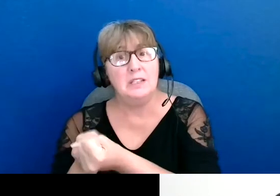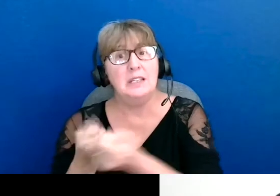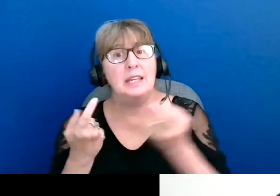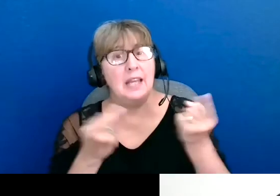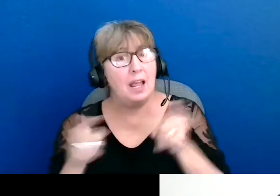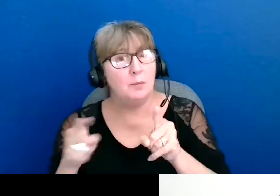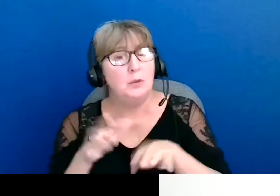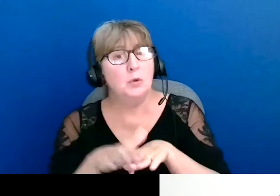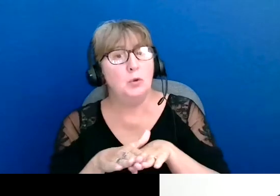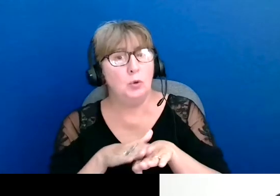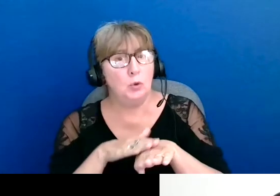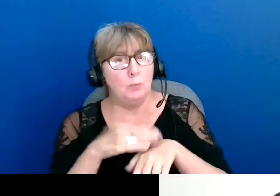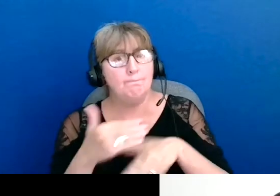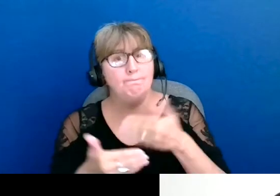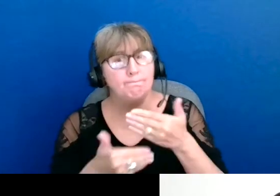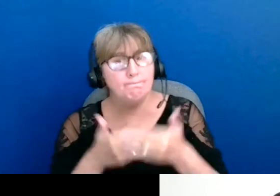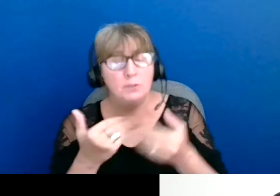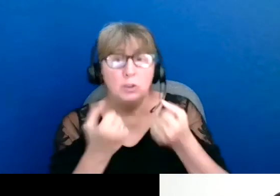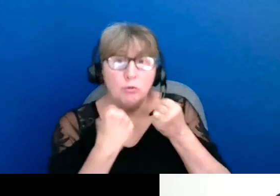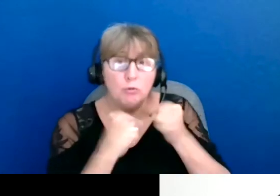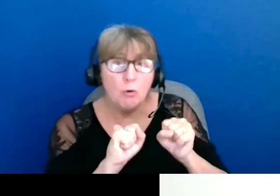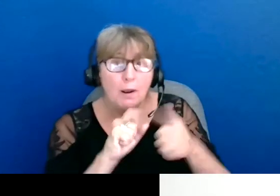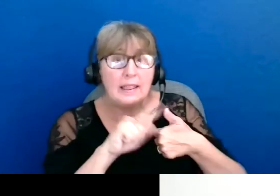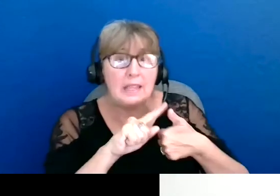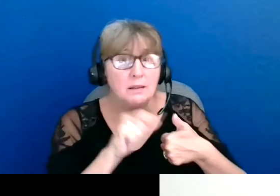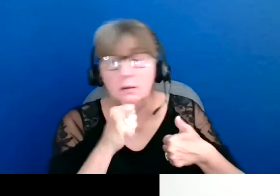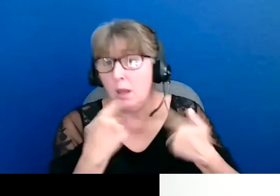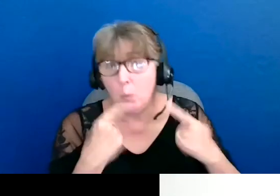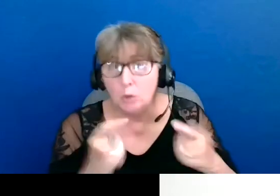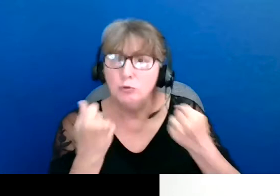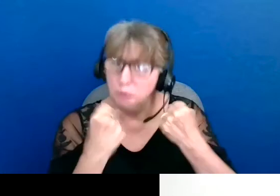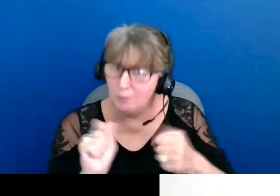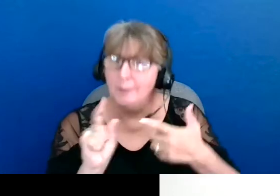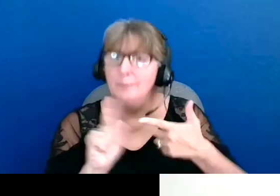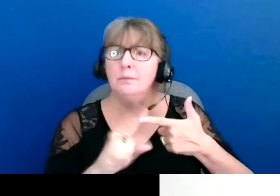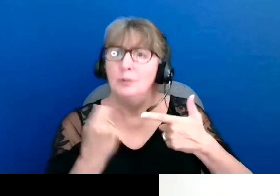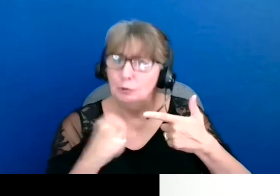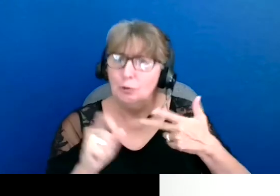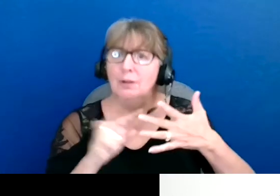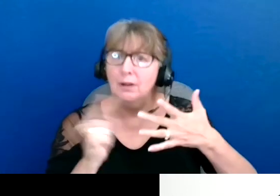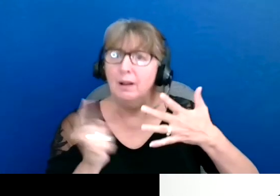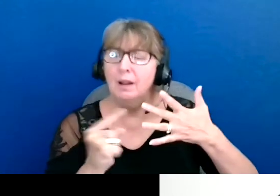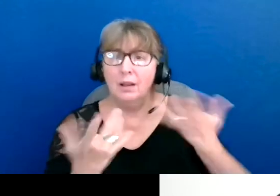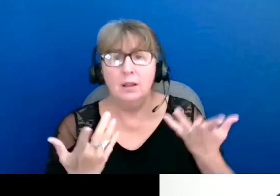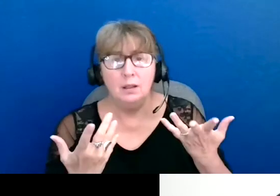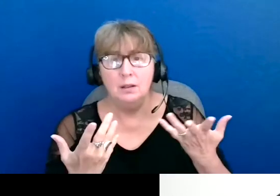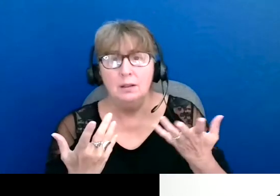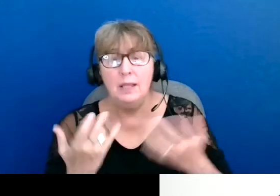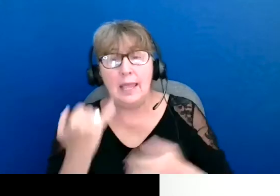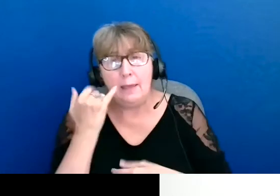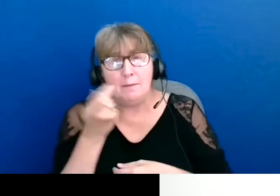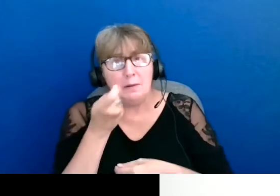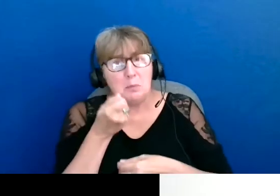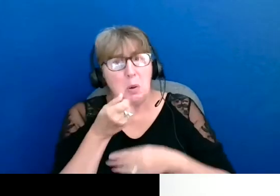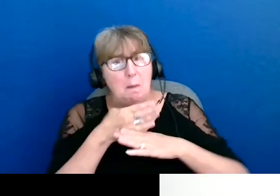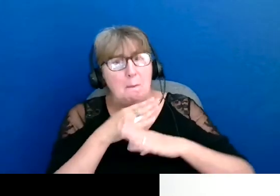slowly. You try one thing, if it doesn't work, try another thing. When you work on small barriers,